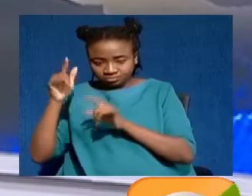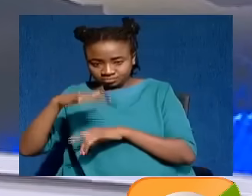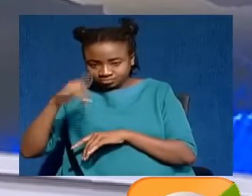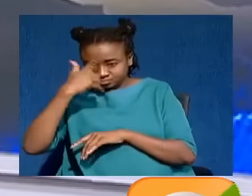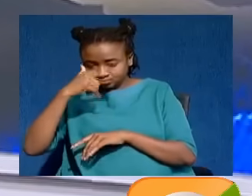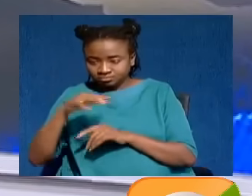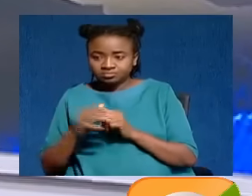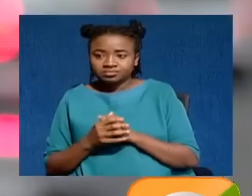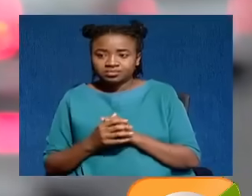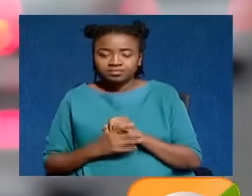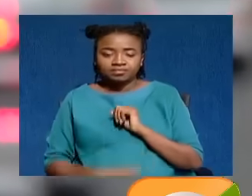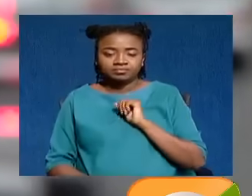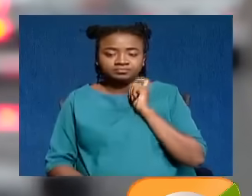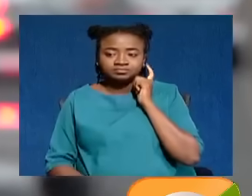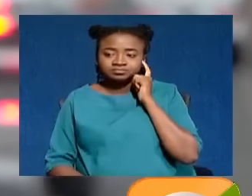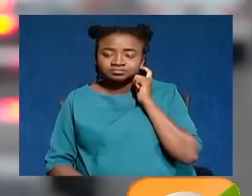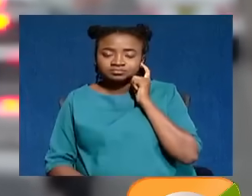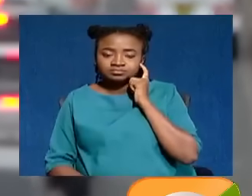reports.